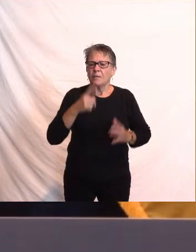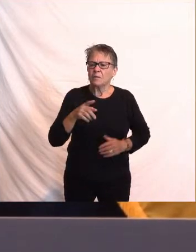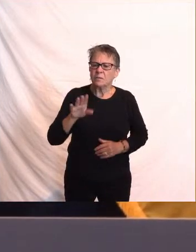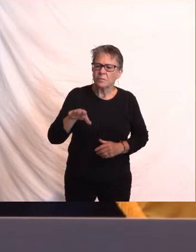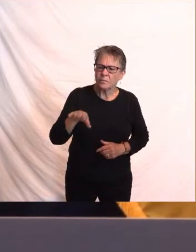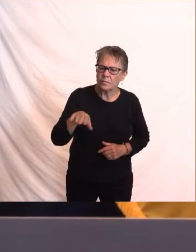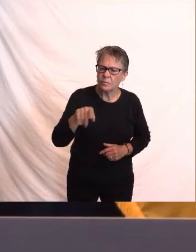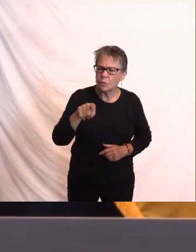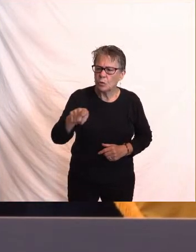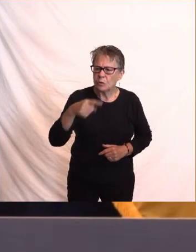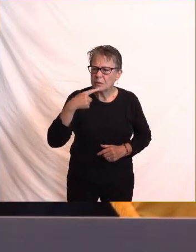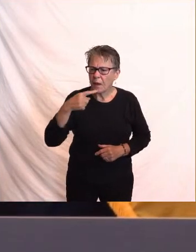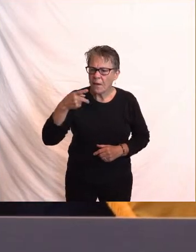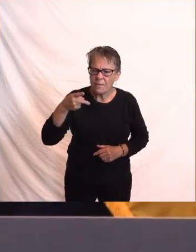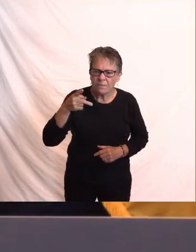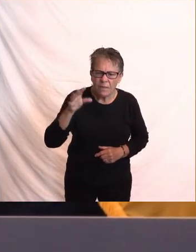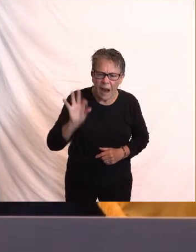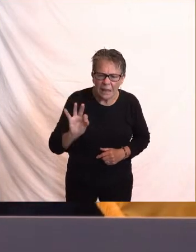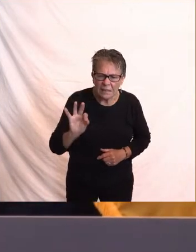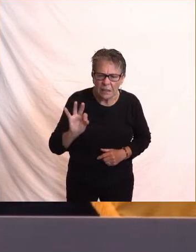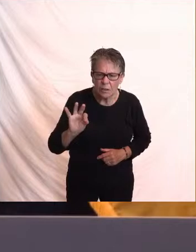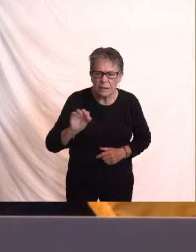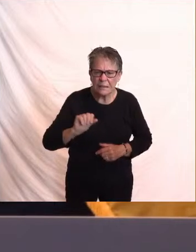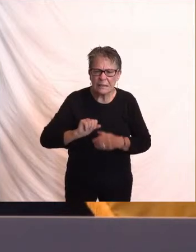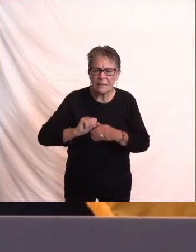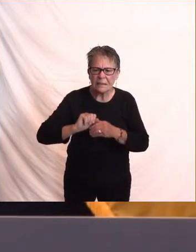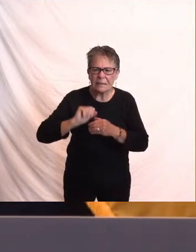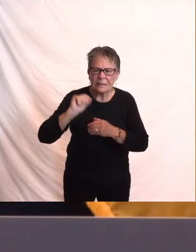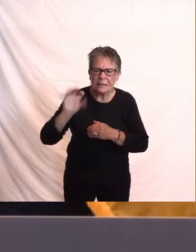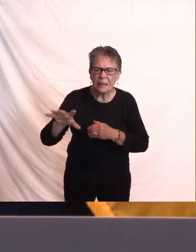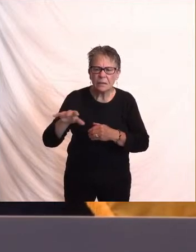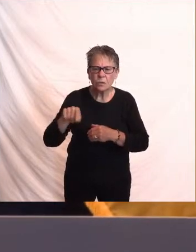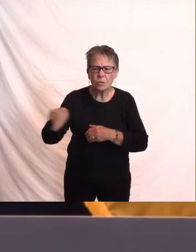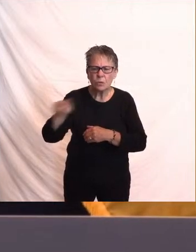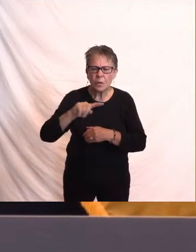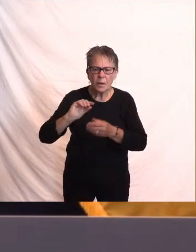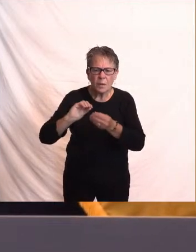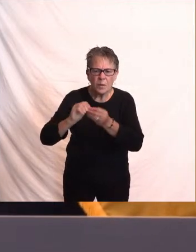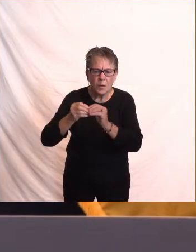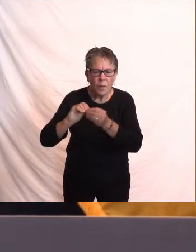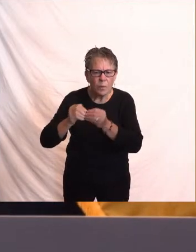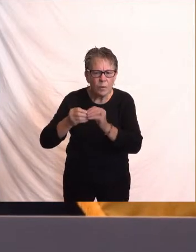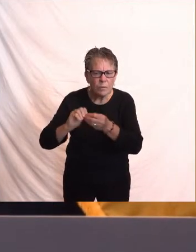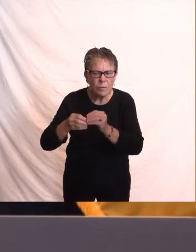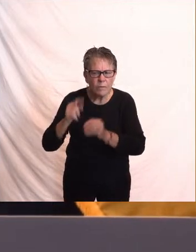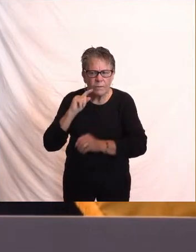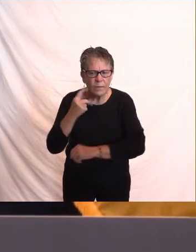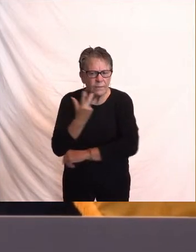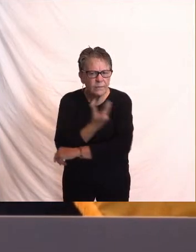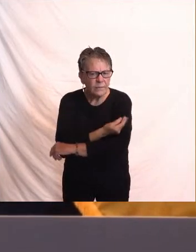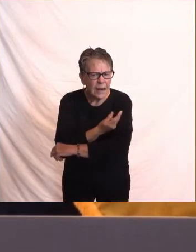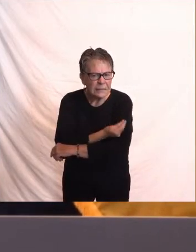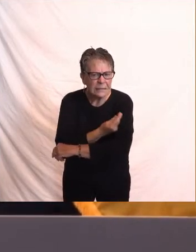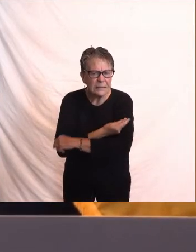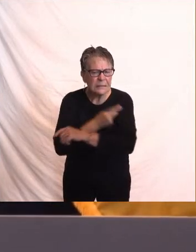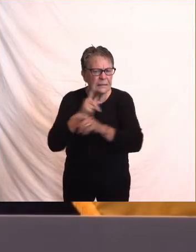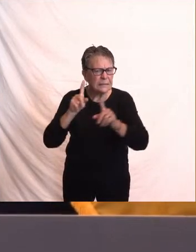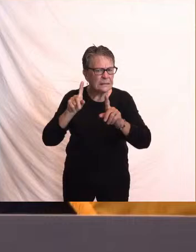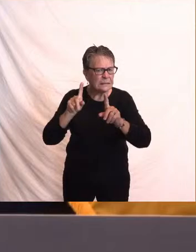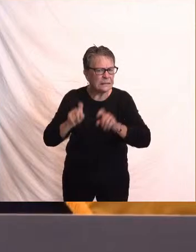on vaccine testing trials from ages 5 to 11. That would be clearly a game changer in the